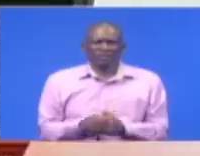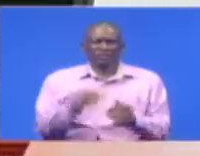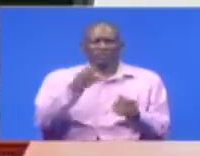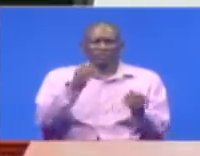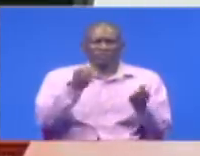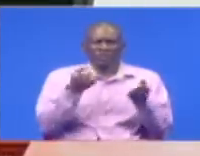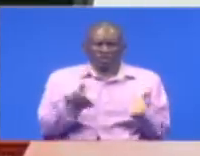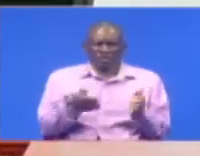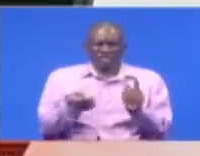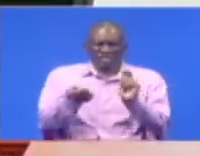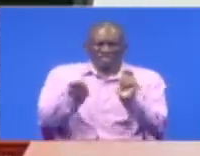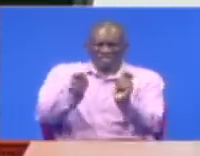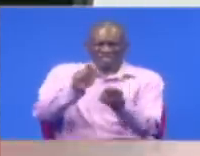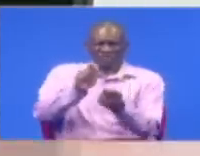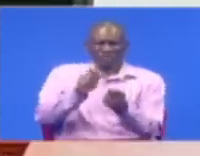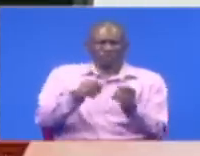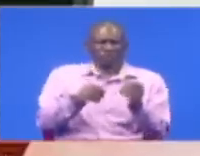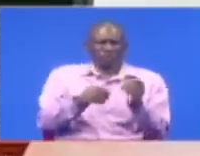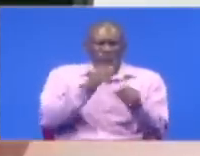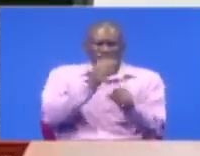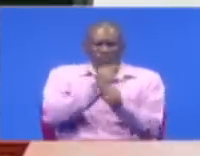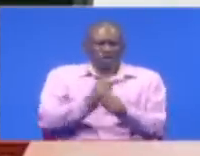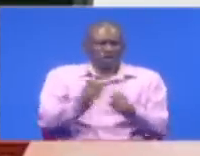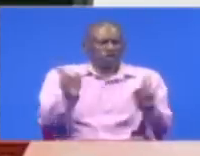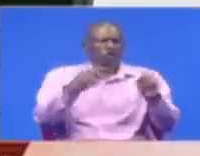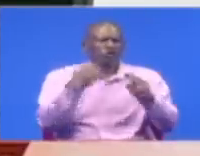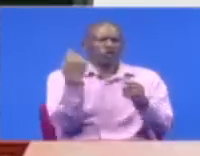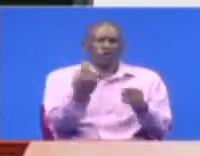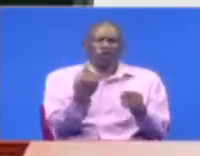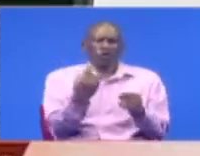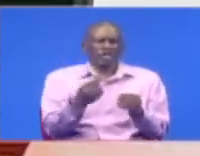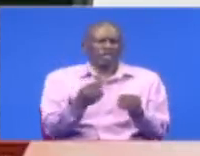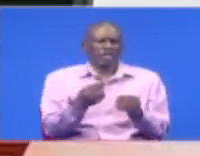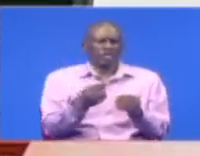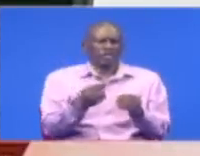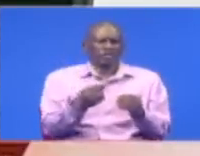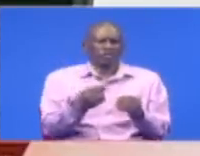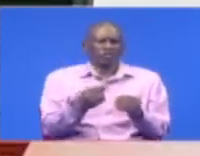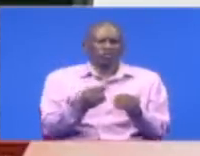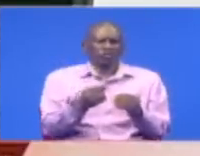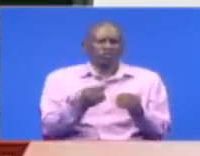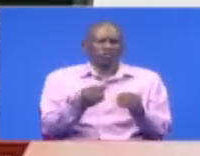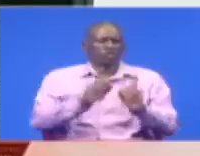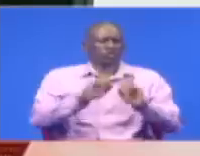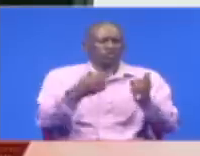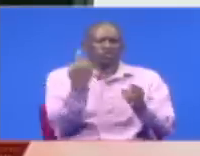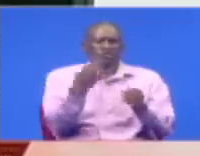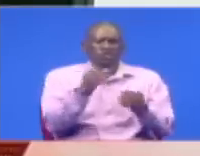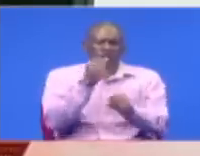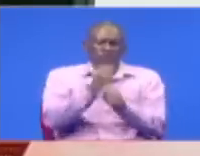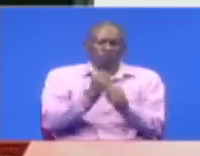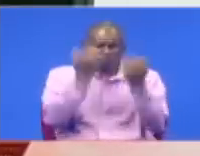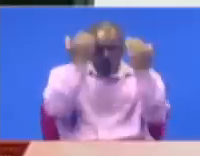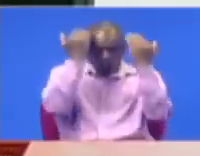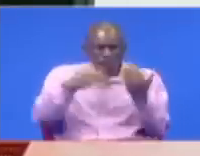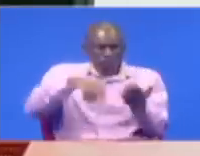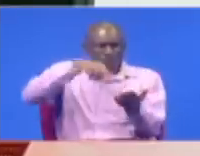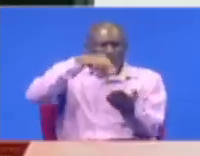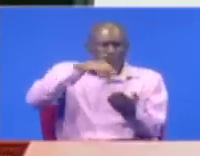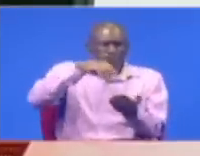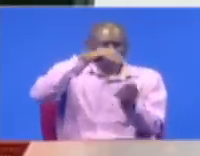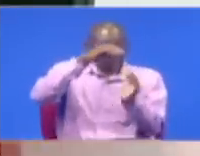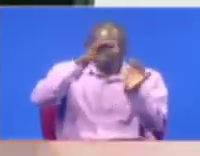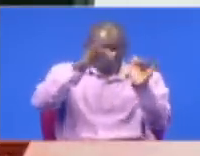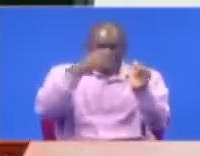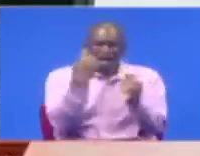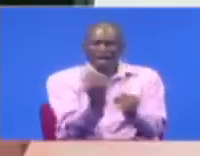Therefore, the transformation journey not only is to divest or to have judiciary stand on its own under